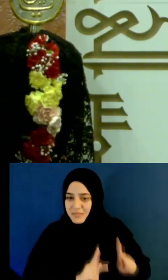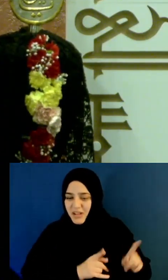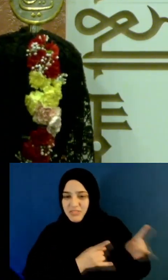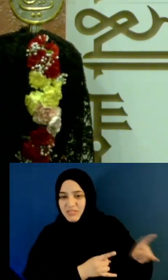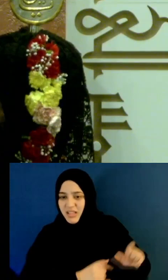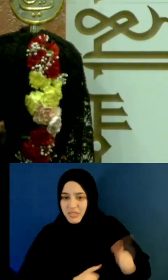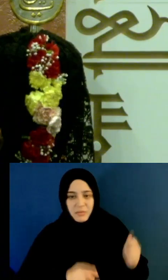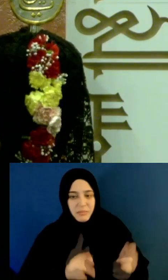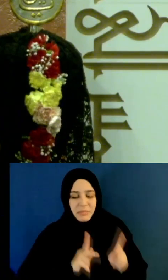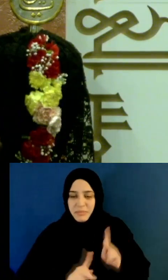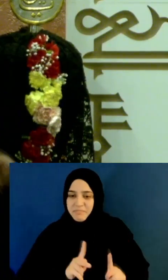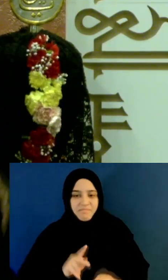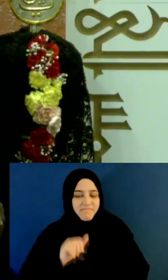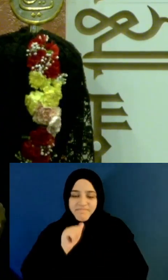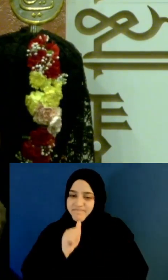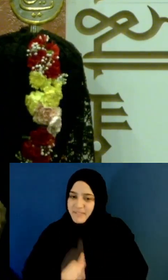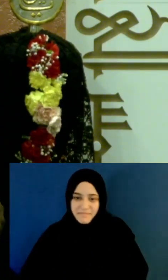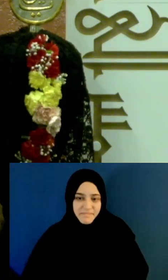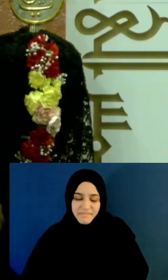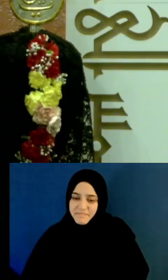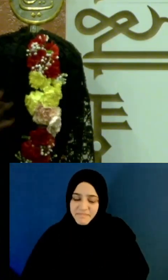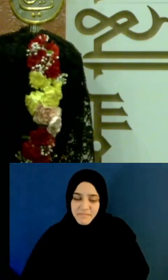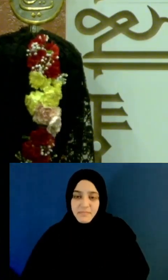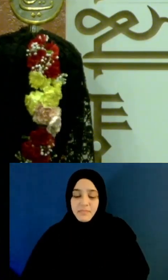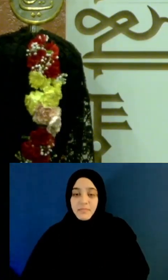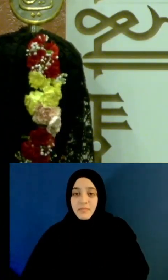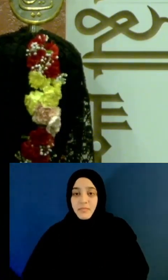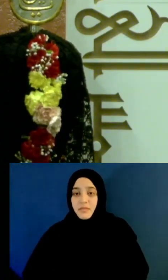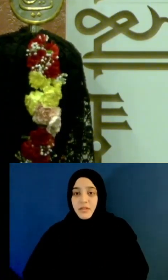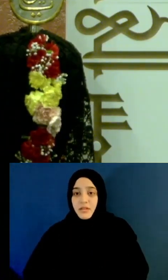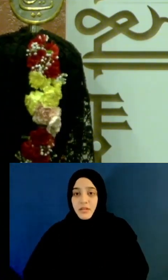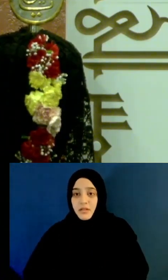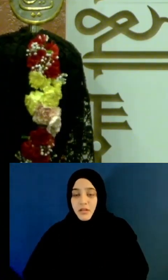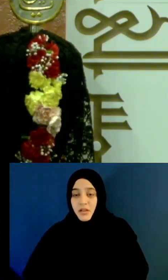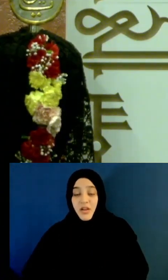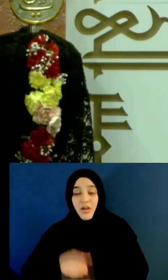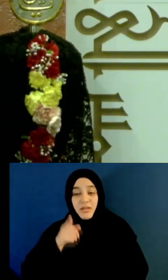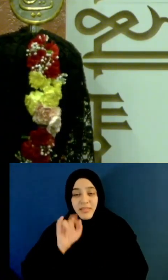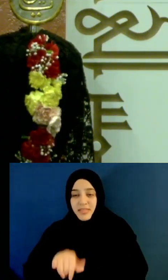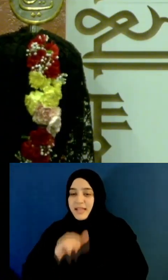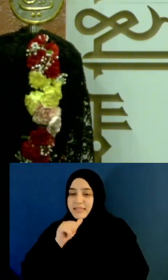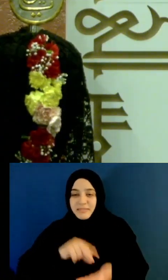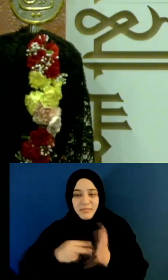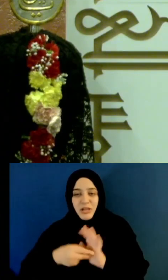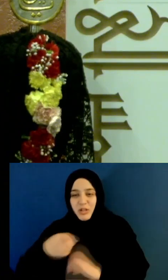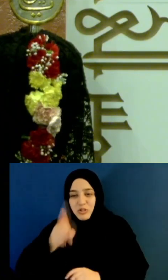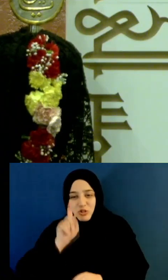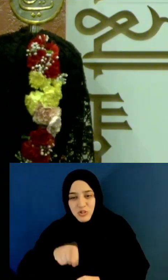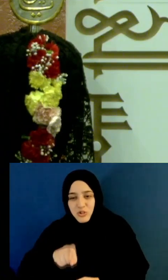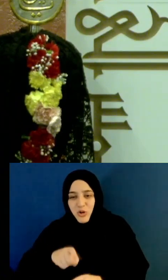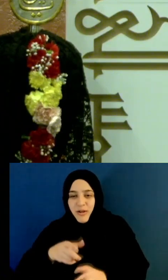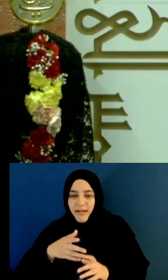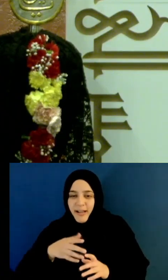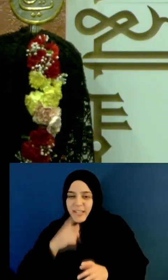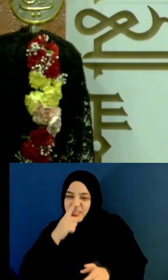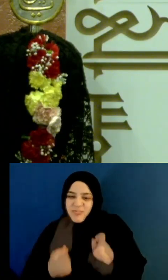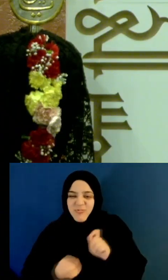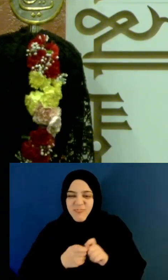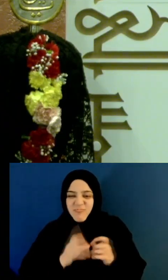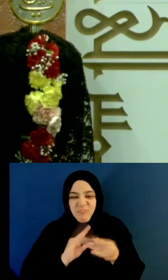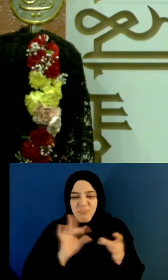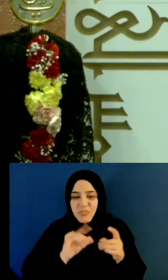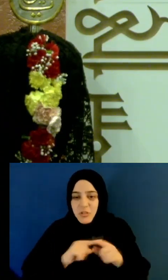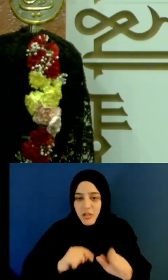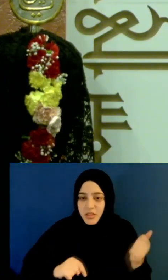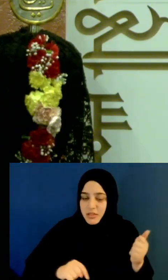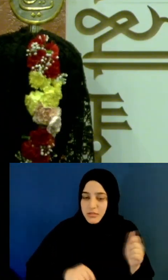That's not a boarding pass to sow the seed of divisions. But be proud of who you are. The way